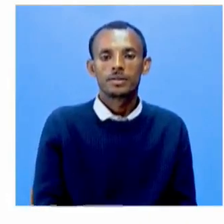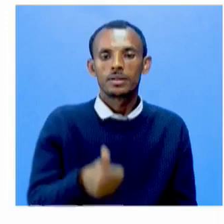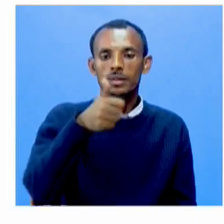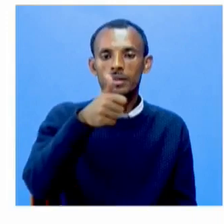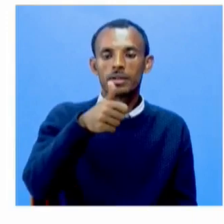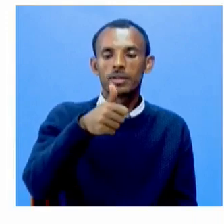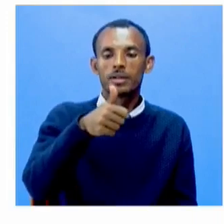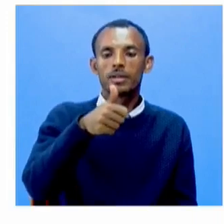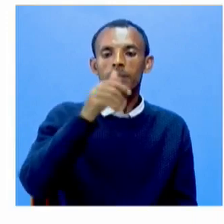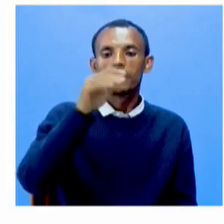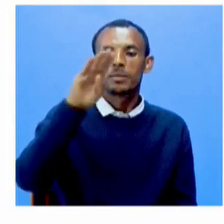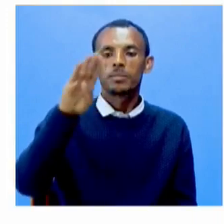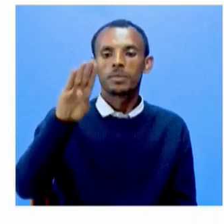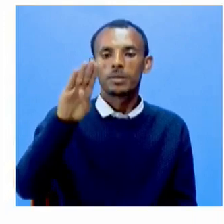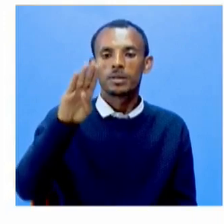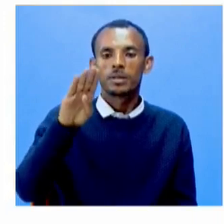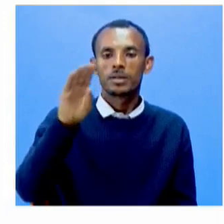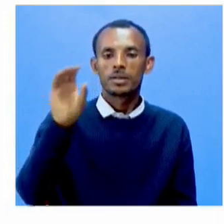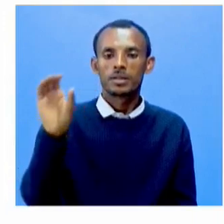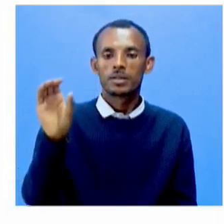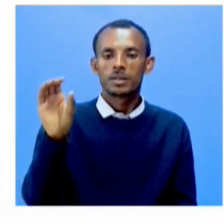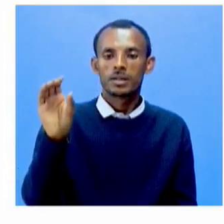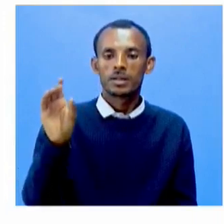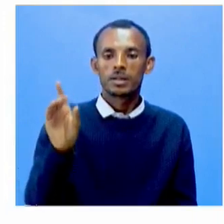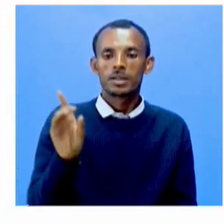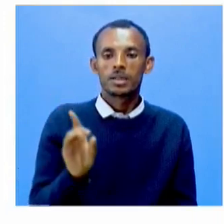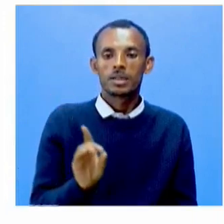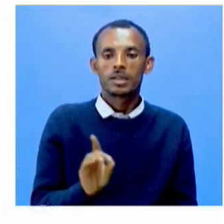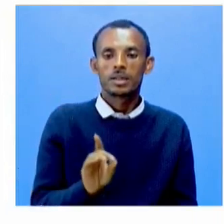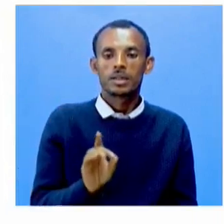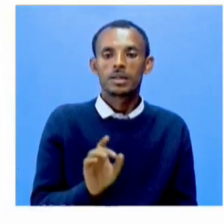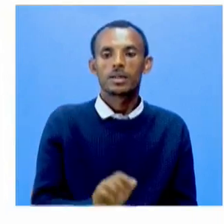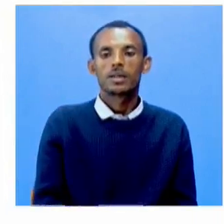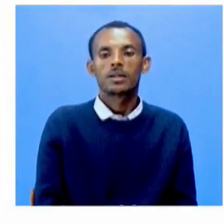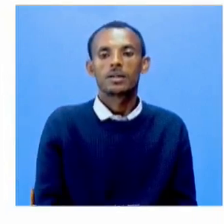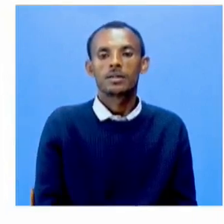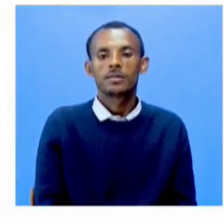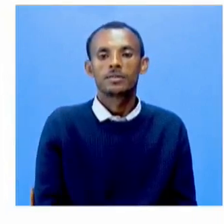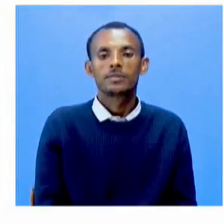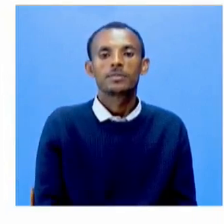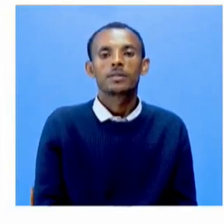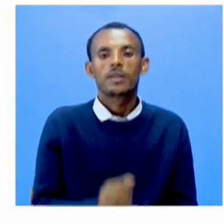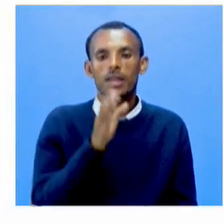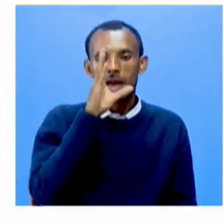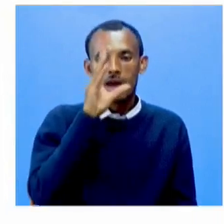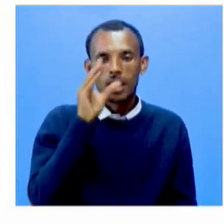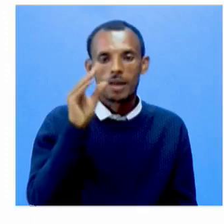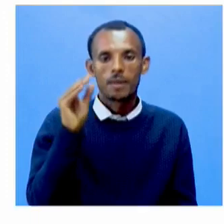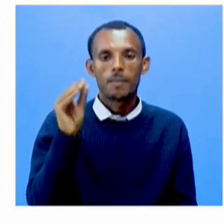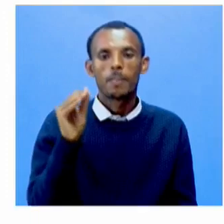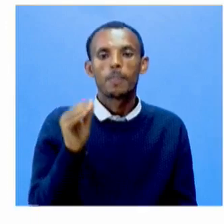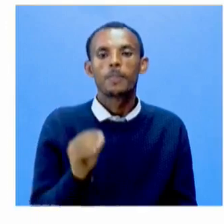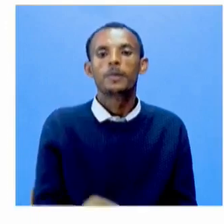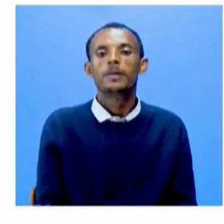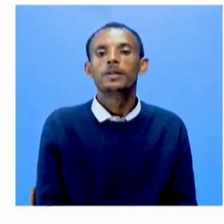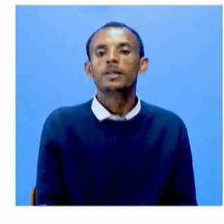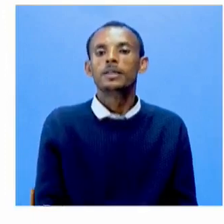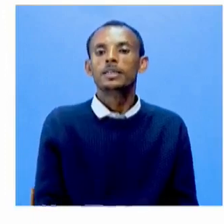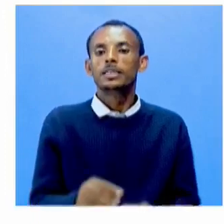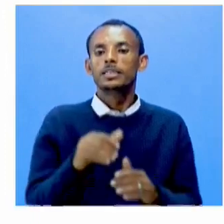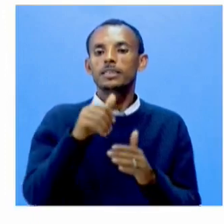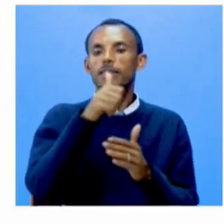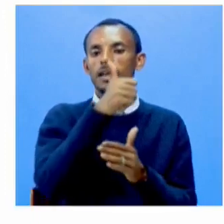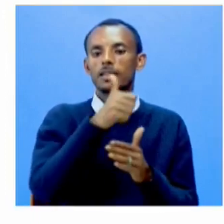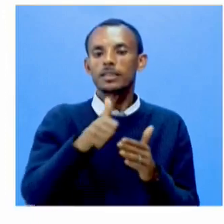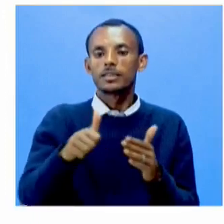A, B, C, D. And the adjacent sides